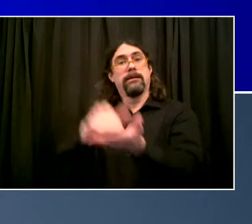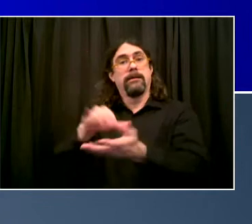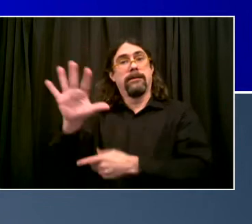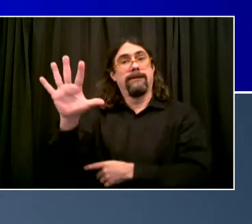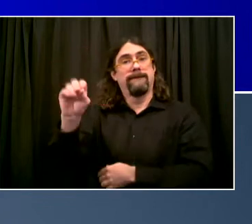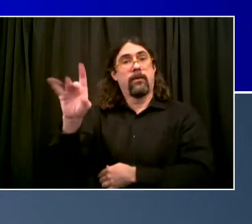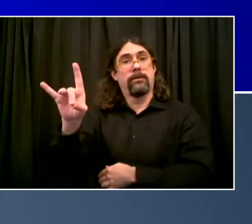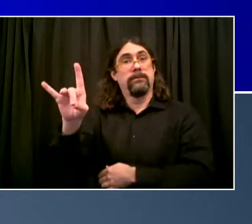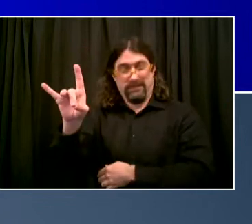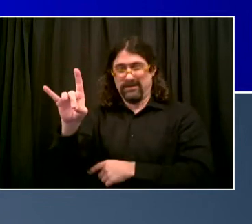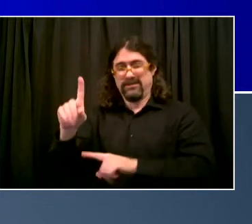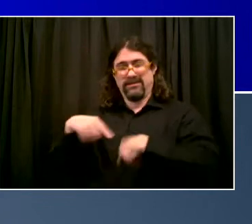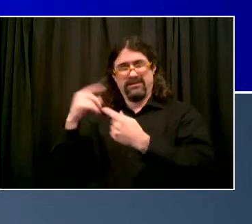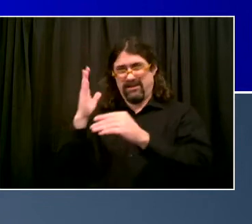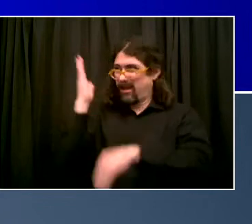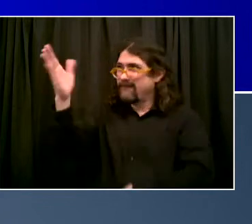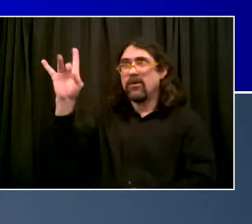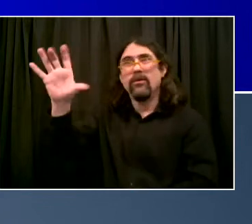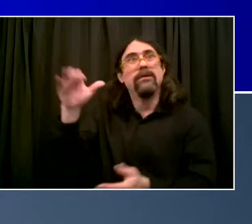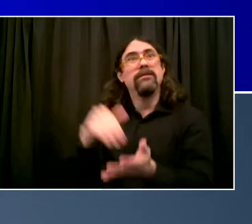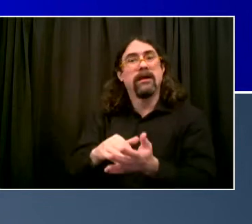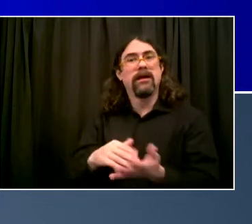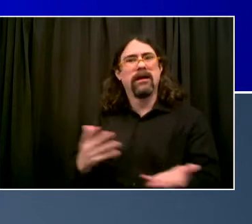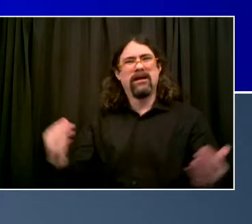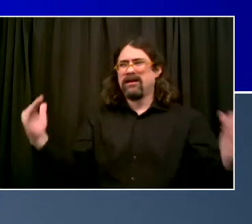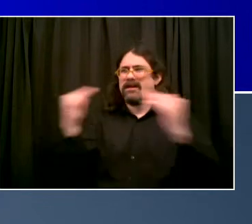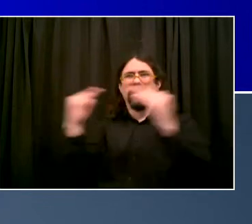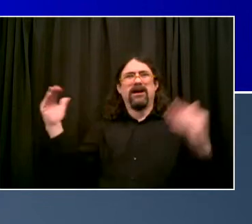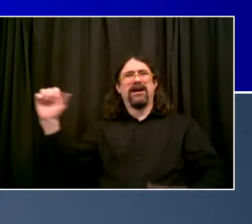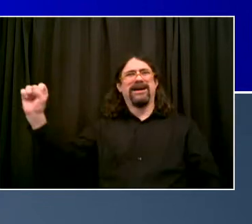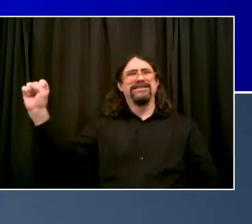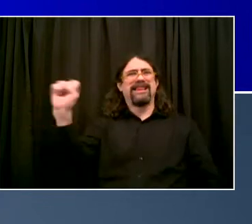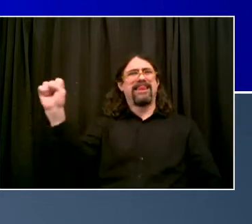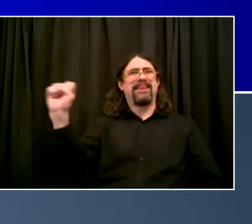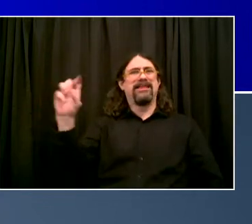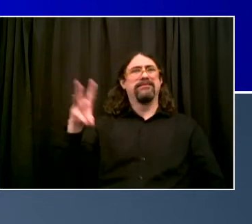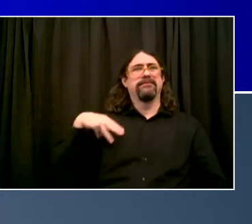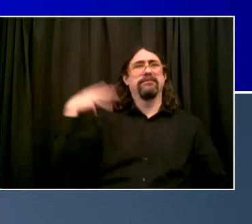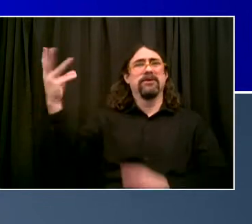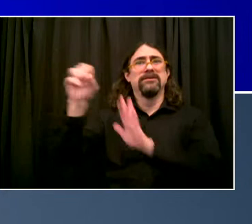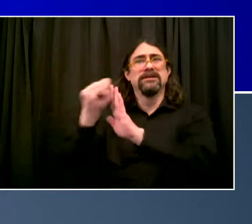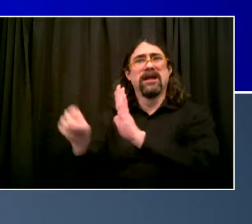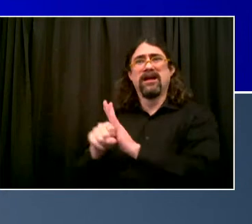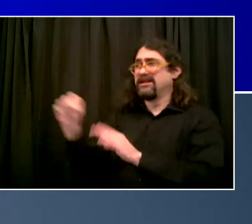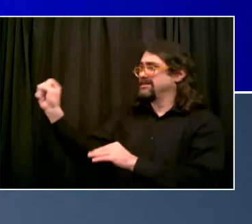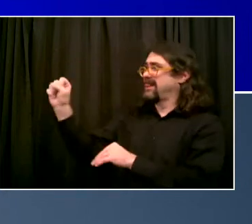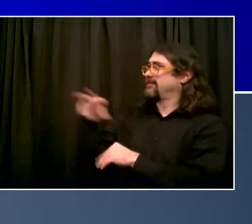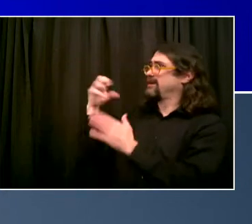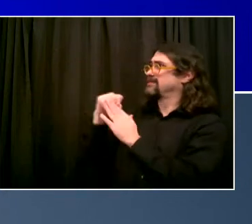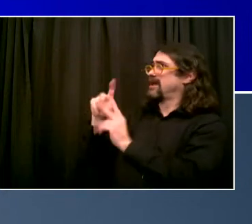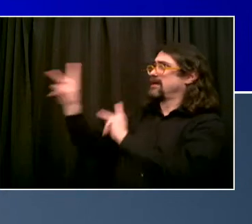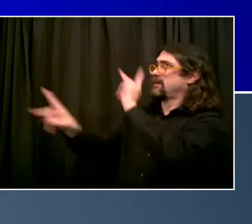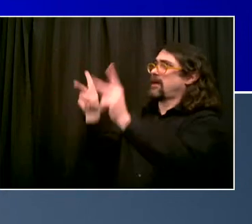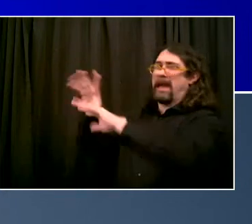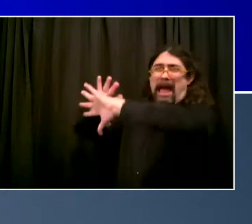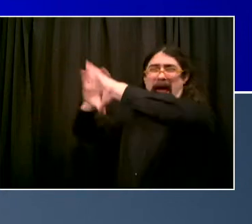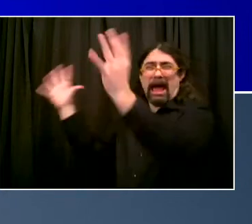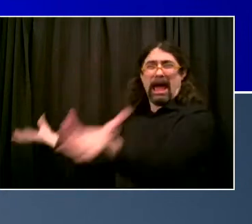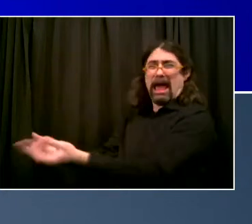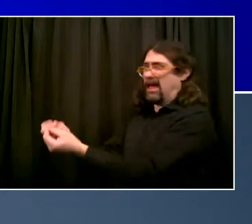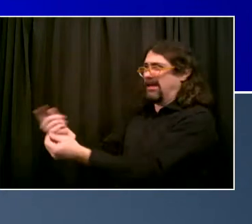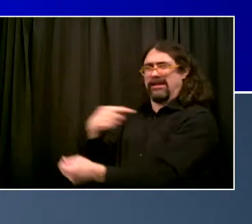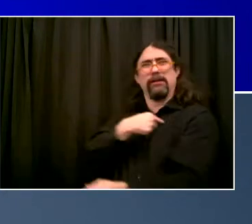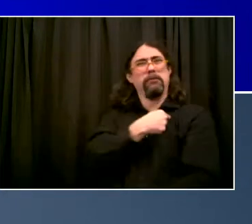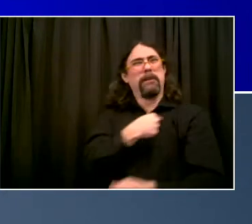effort is growing. By the way, absolutely clear, had we had the supply, we would have reached 1 million vaccinations